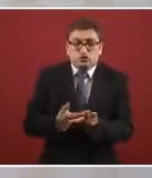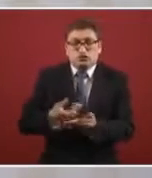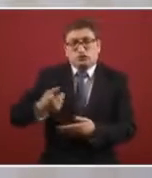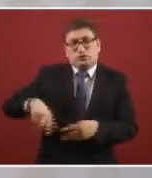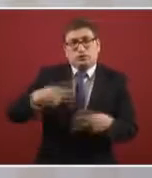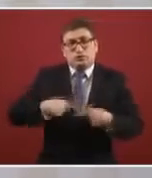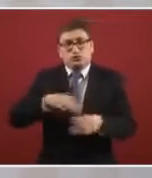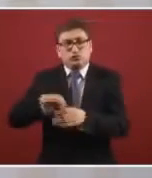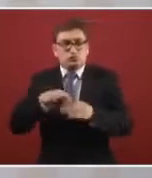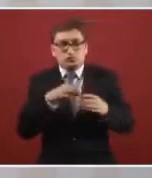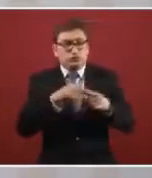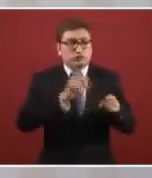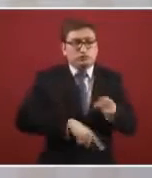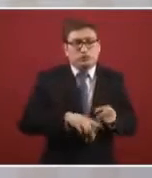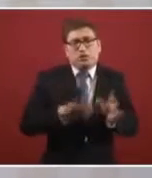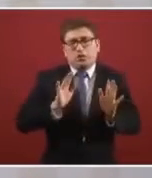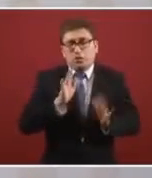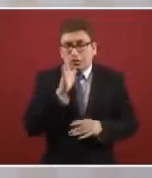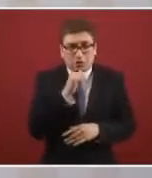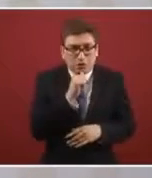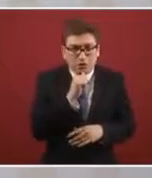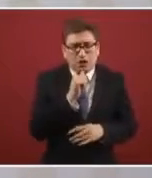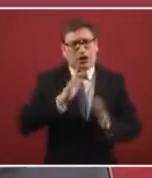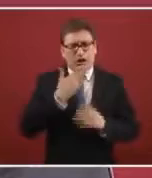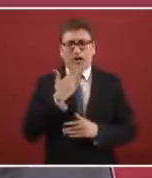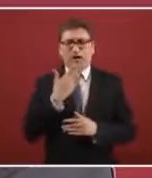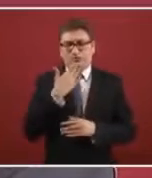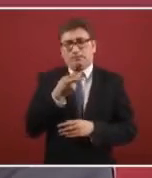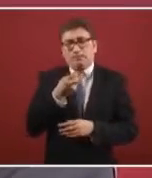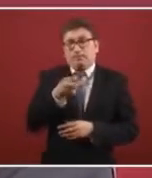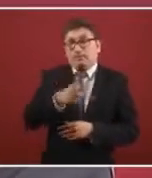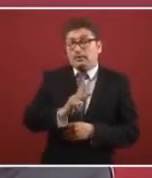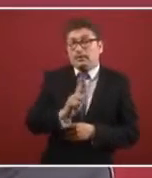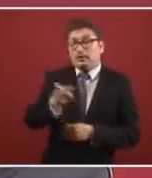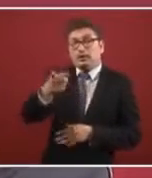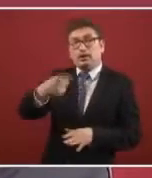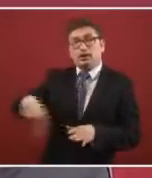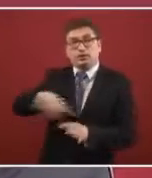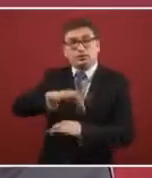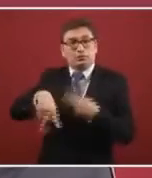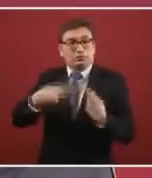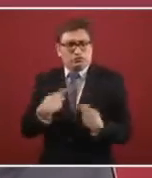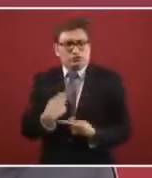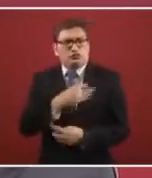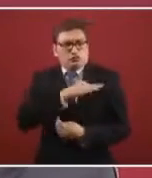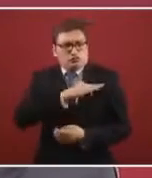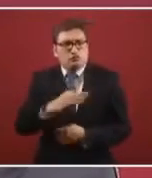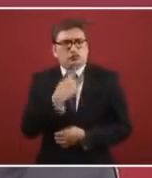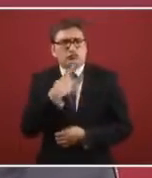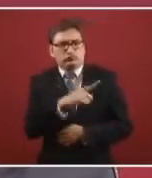the pues president que in sean los turn, ciudadanos let it be the citizens. también. Also,